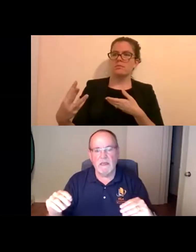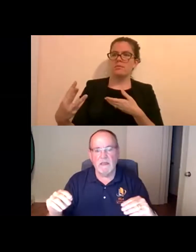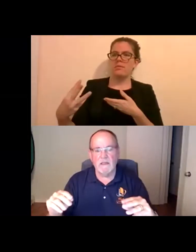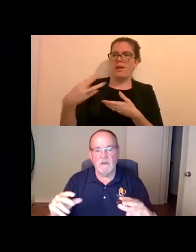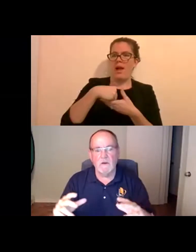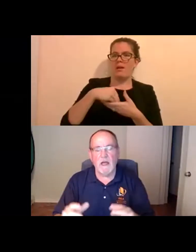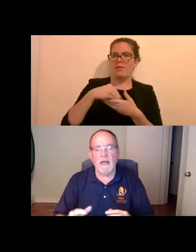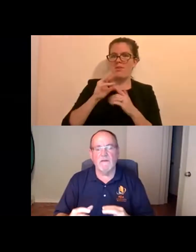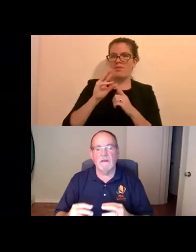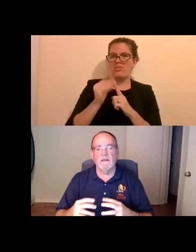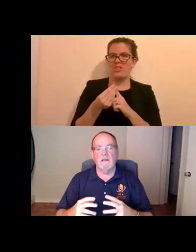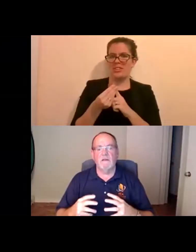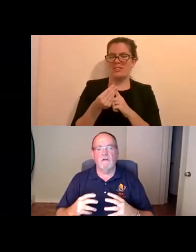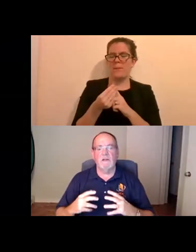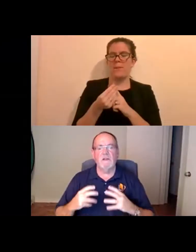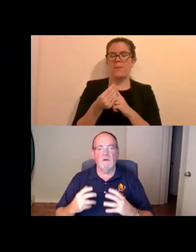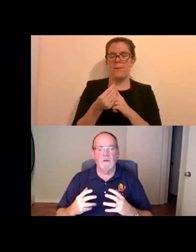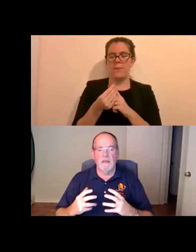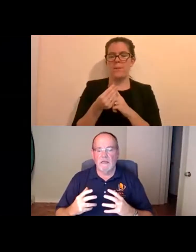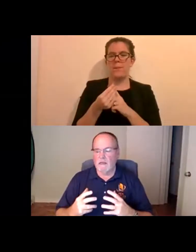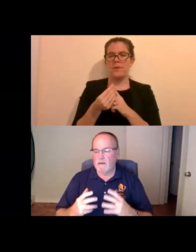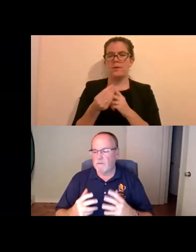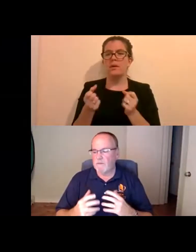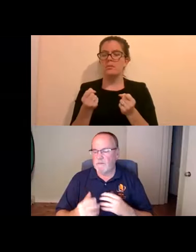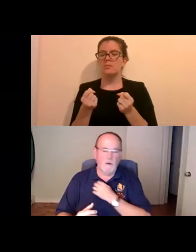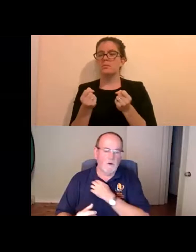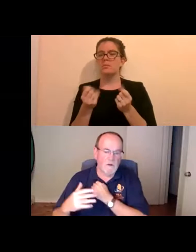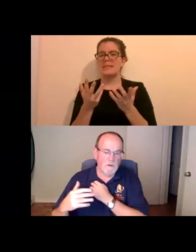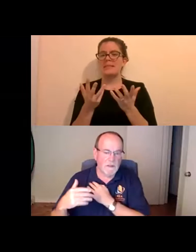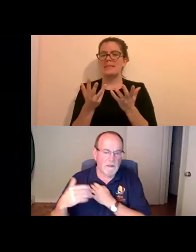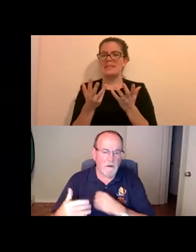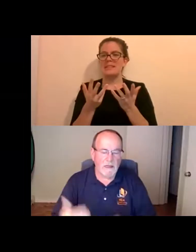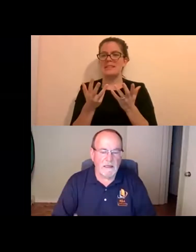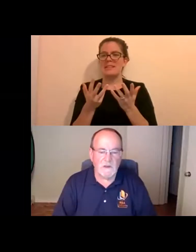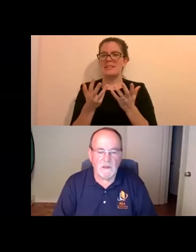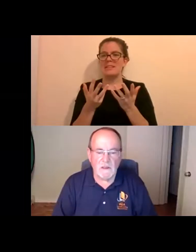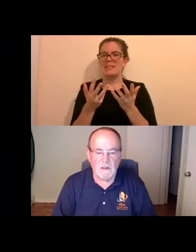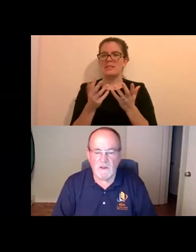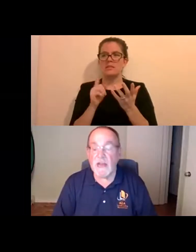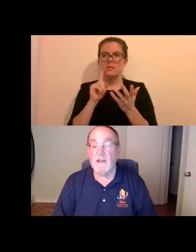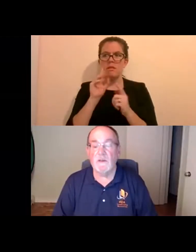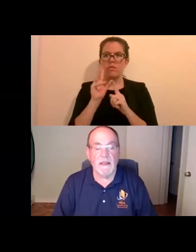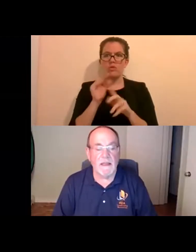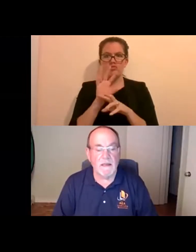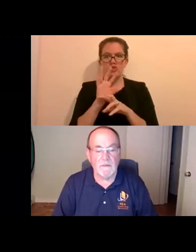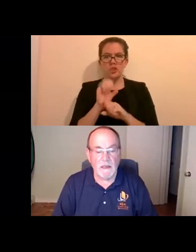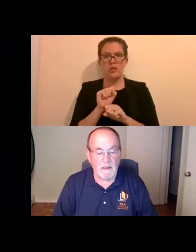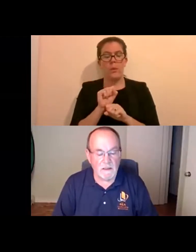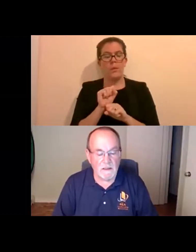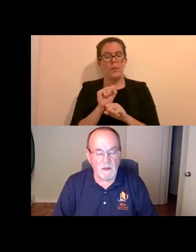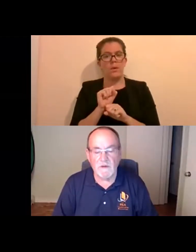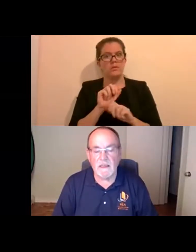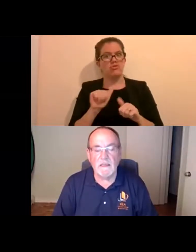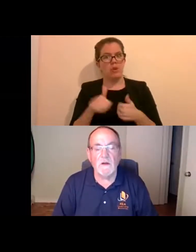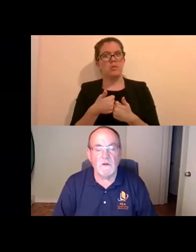coming in, and so a lot of the traditional culture, is challenged by that